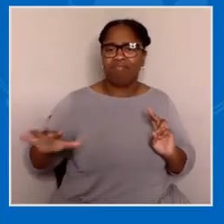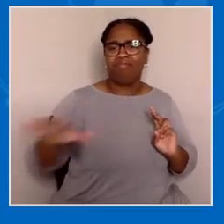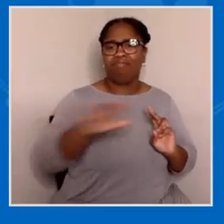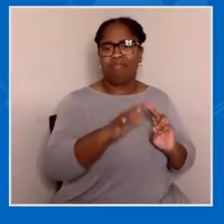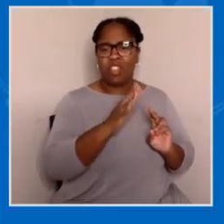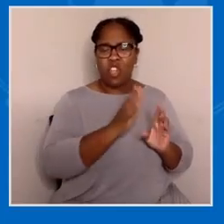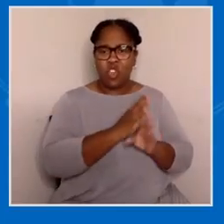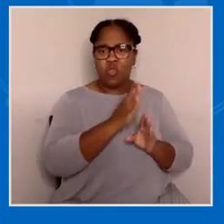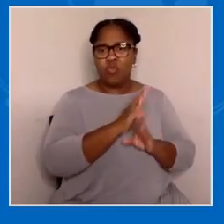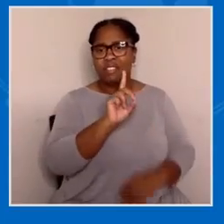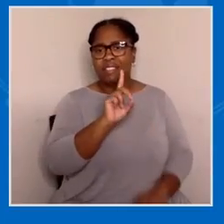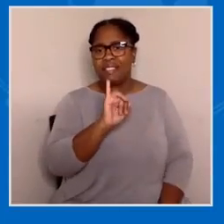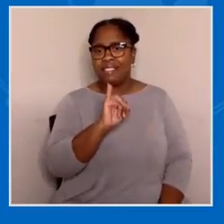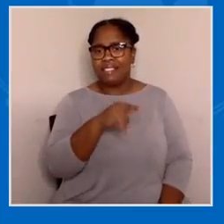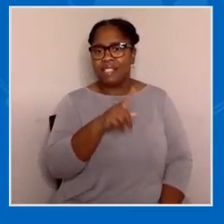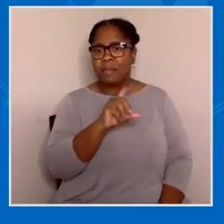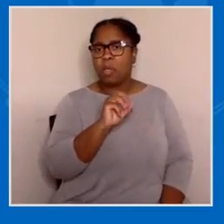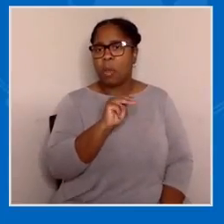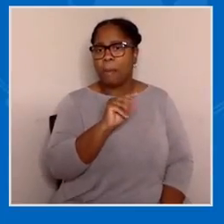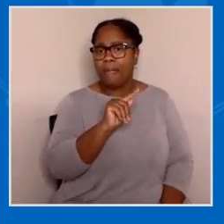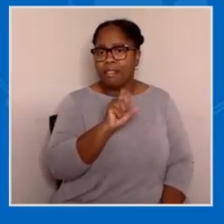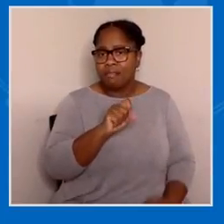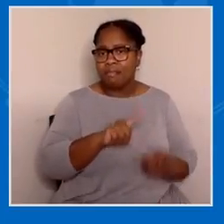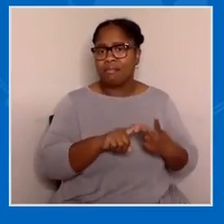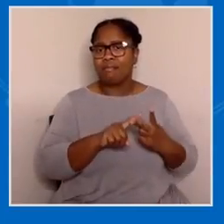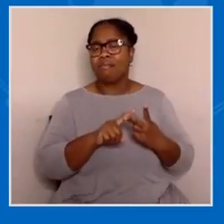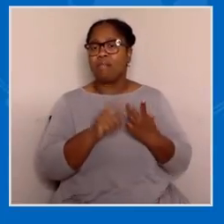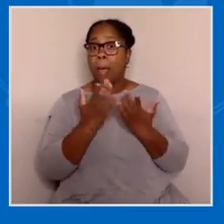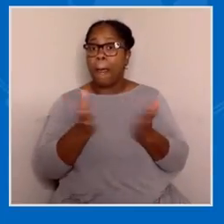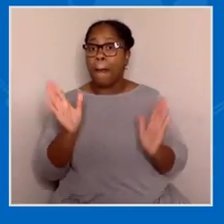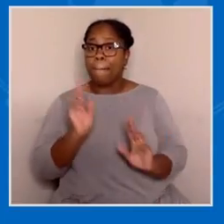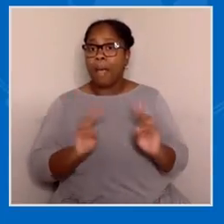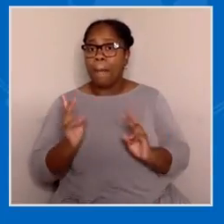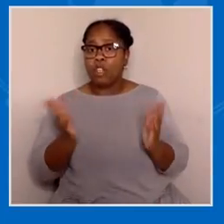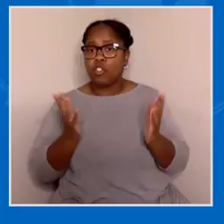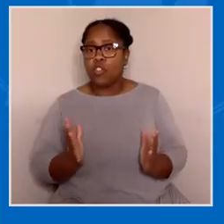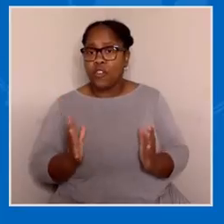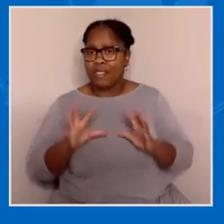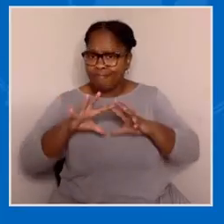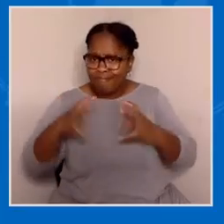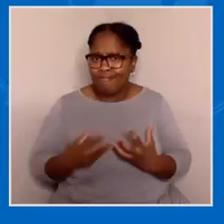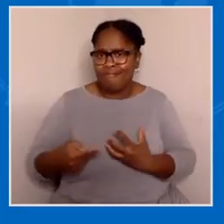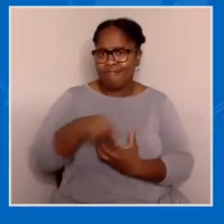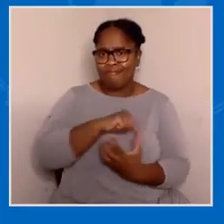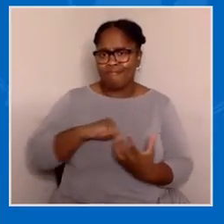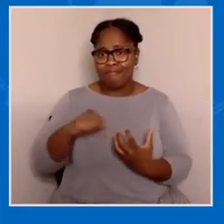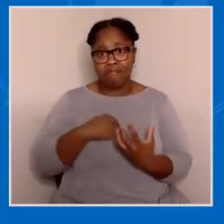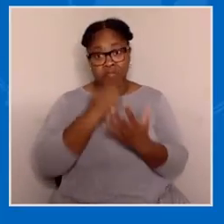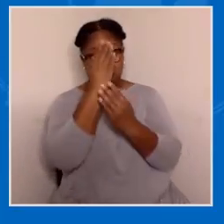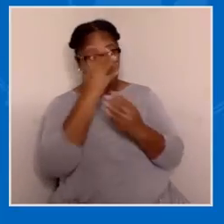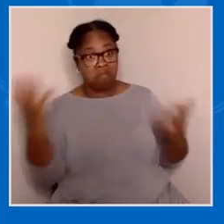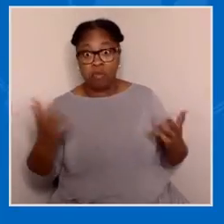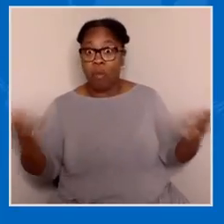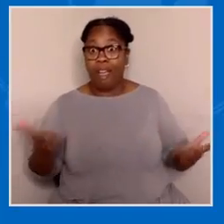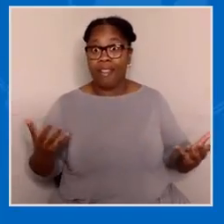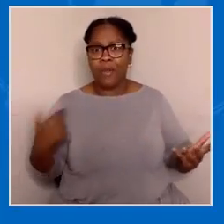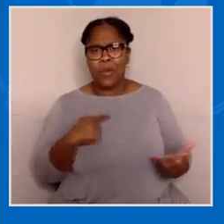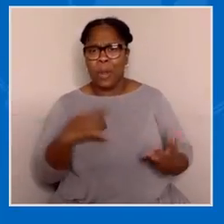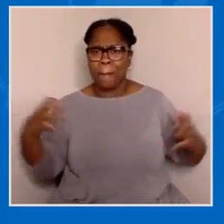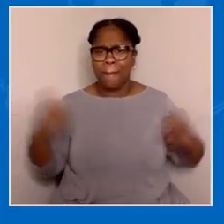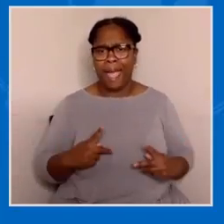servants around the world, I want to say to you, America is back. Multilateralism is